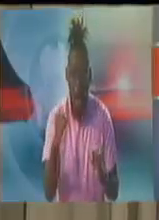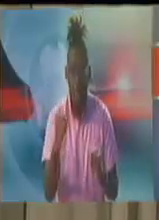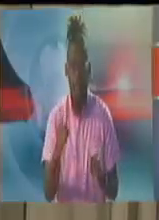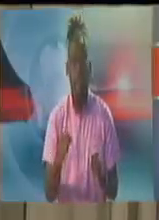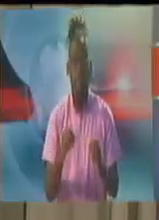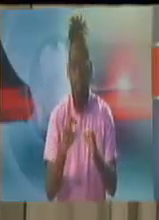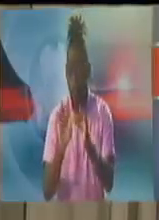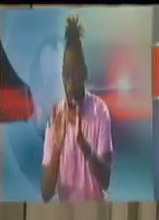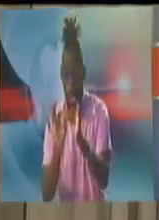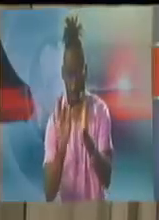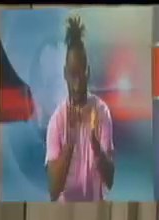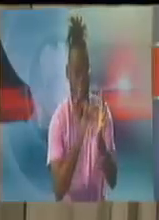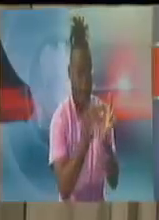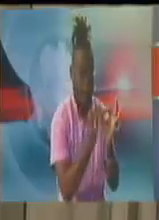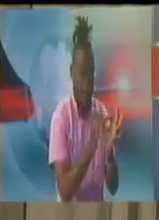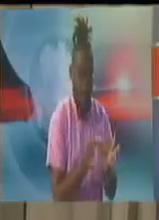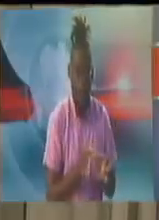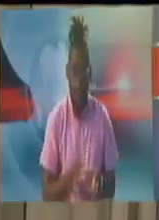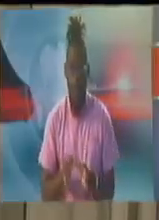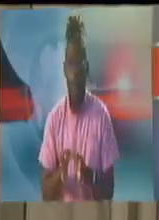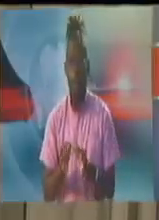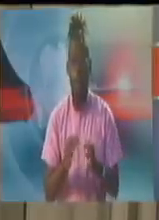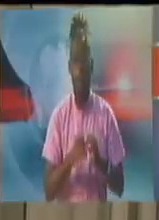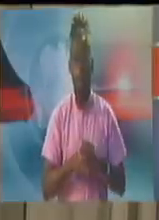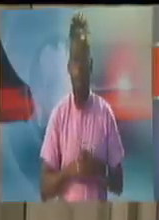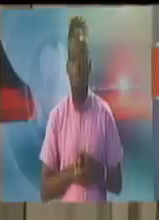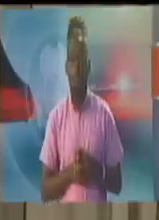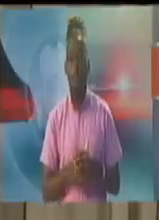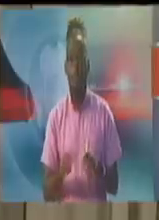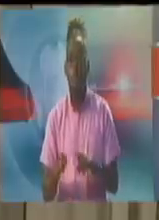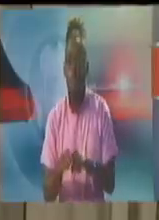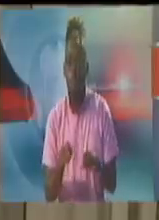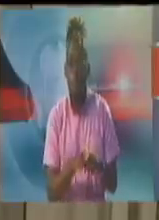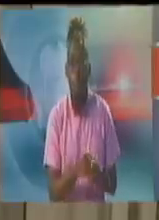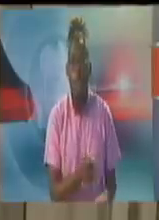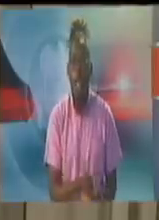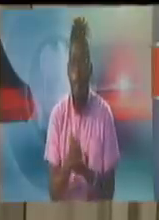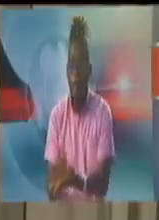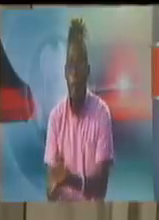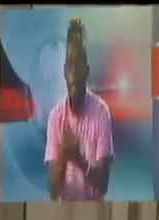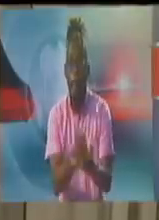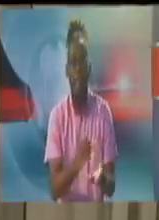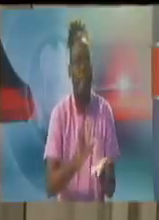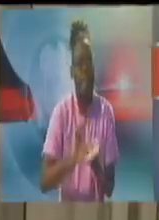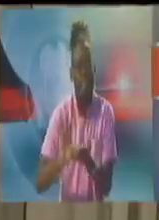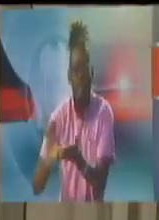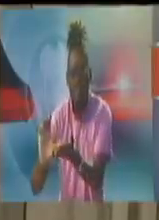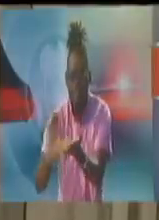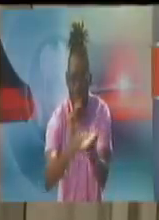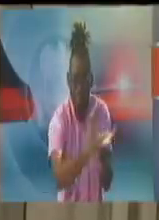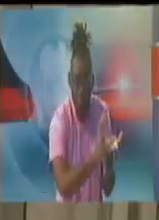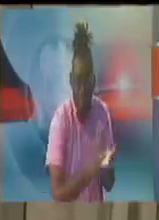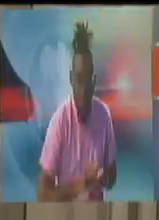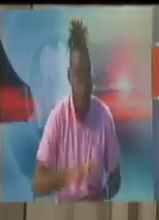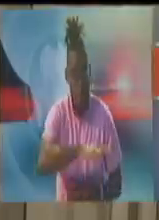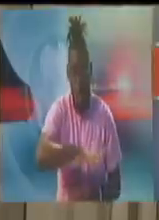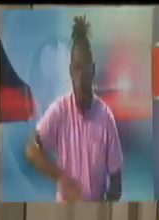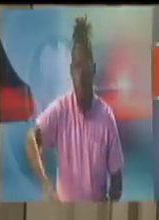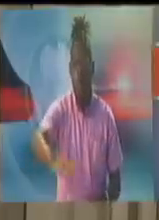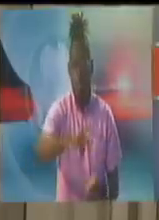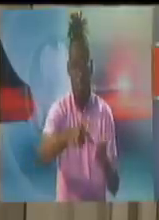CPEP gangs got there in a matter of hours after request, cleared the place, built fire trails. I am going to miss certain